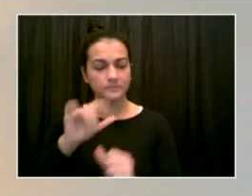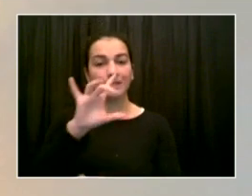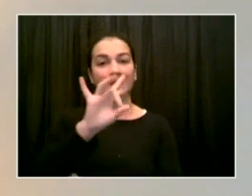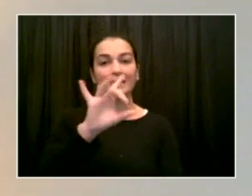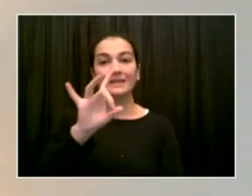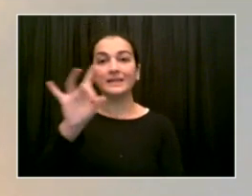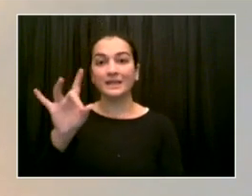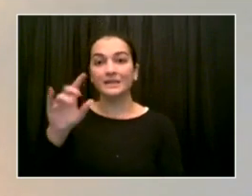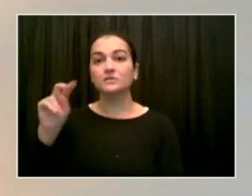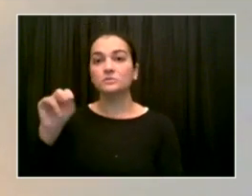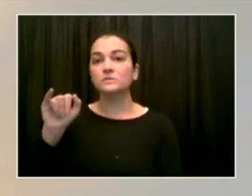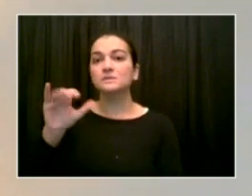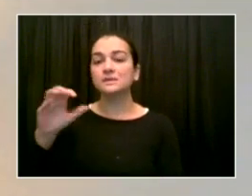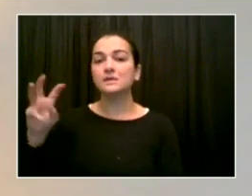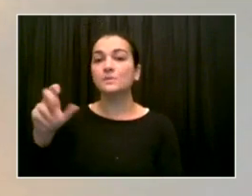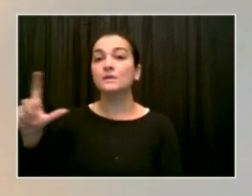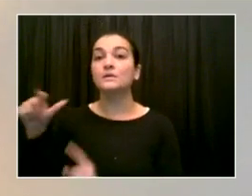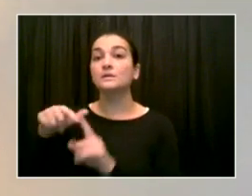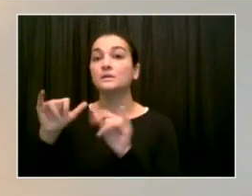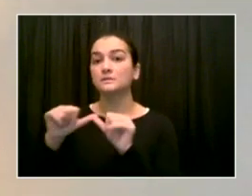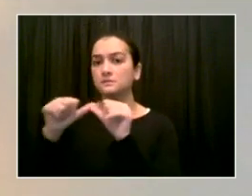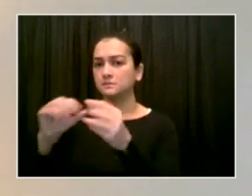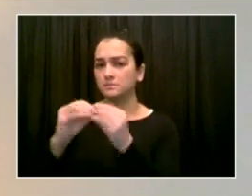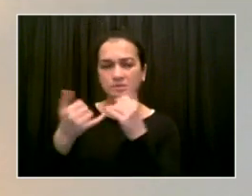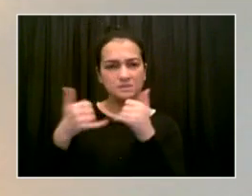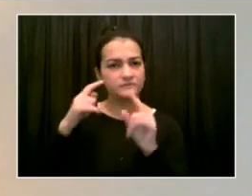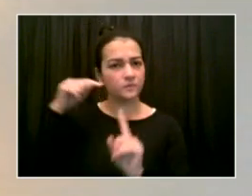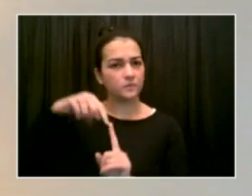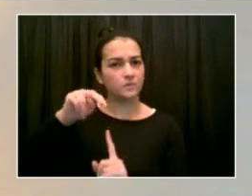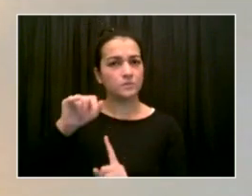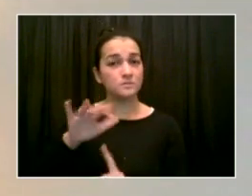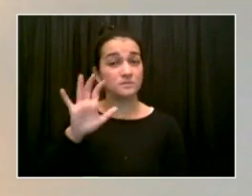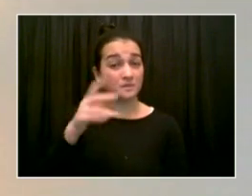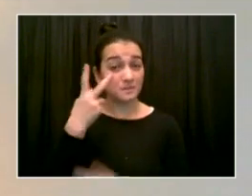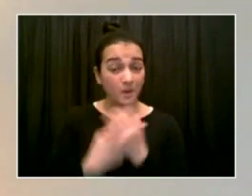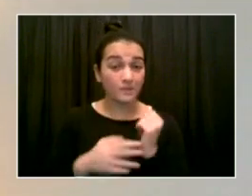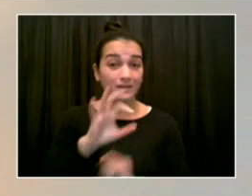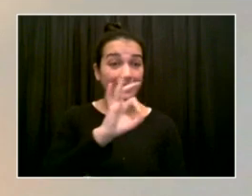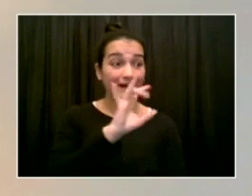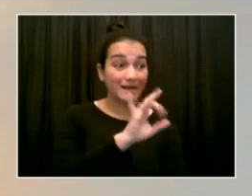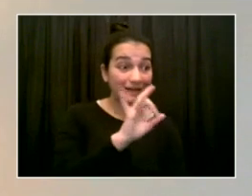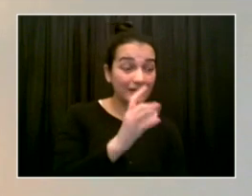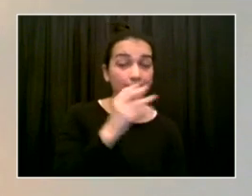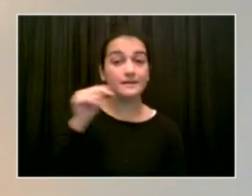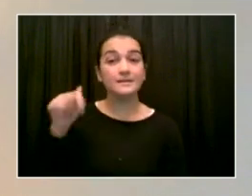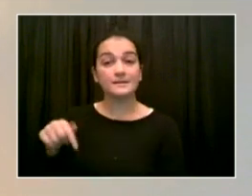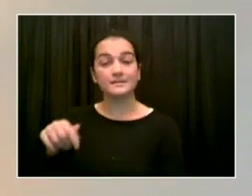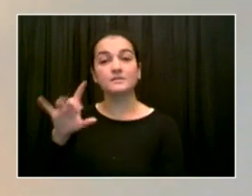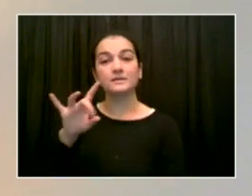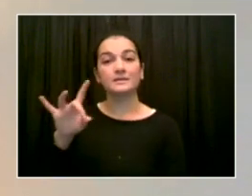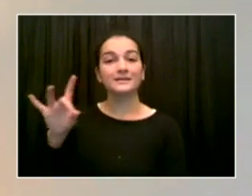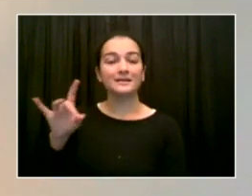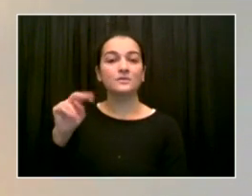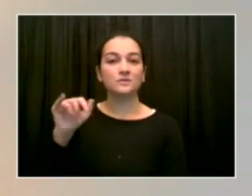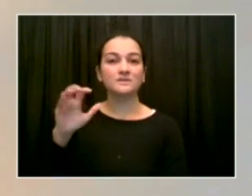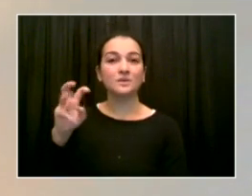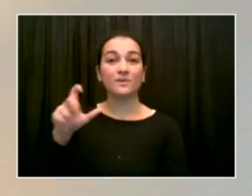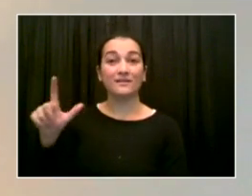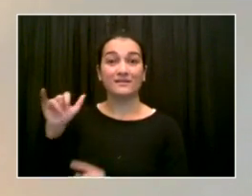65173 for free and confidential support from a trained counselor right now or any time of day or